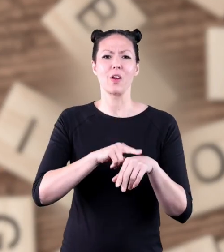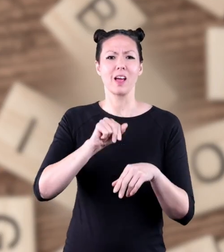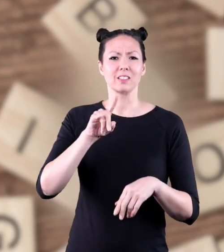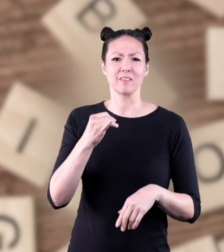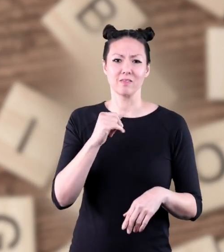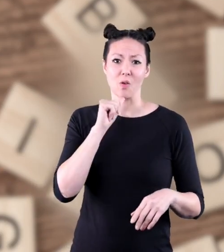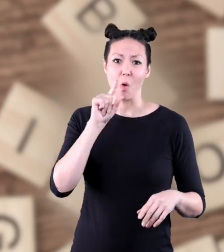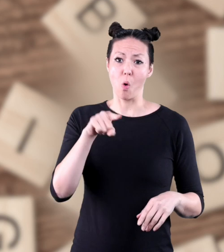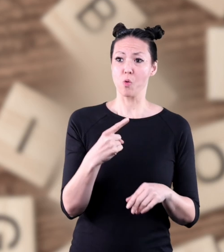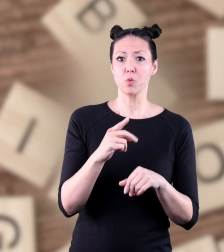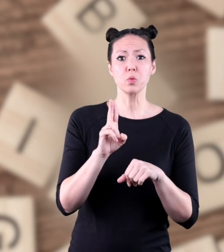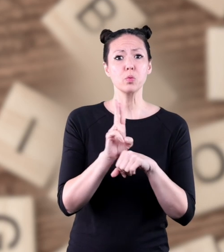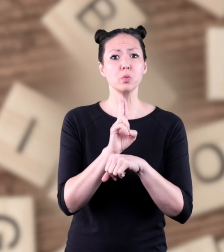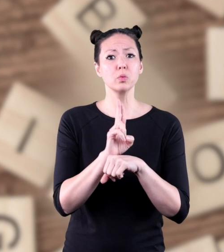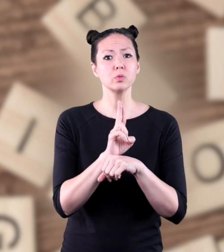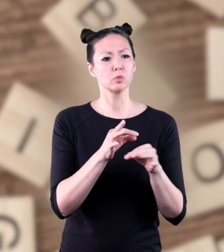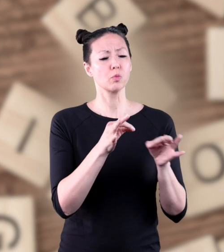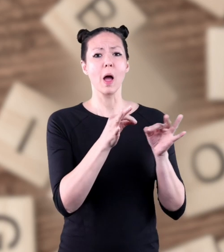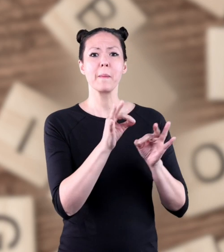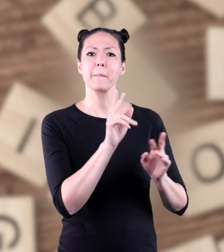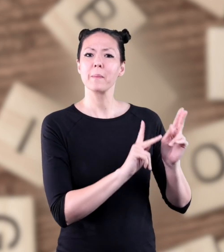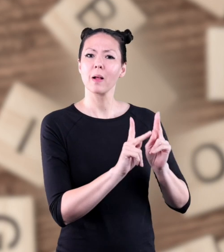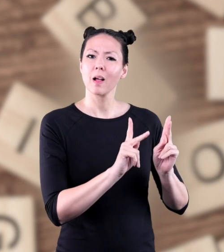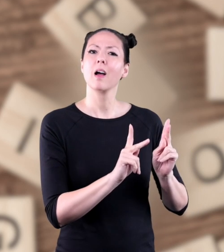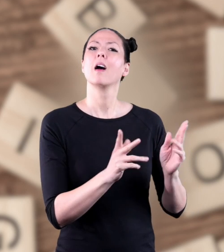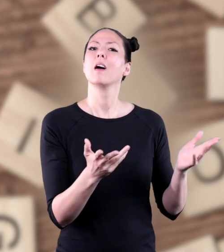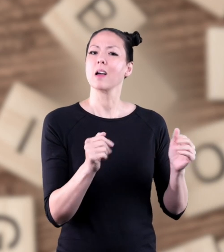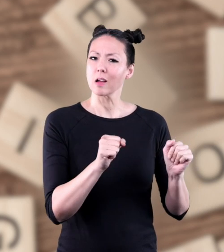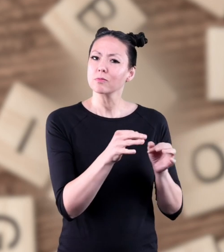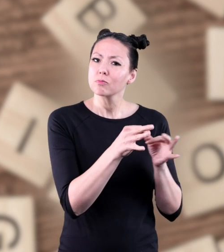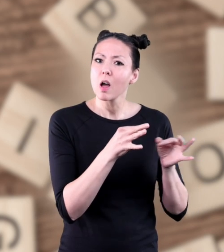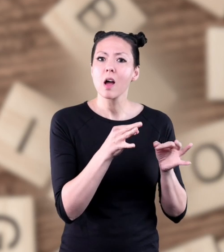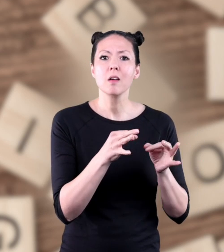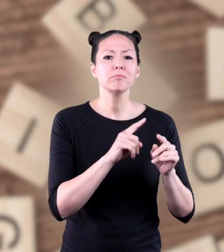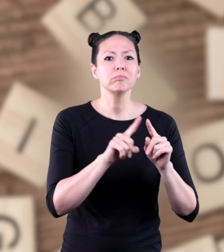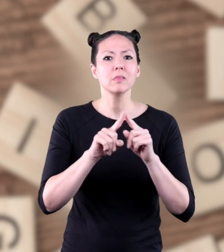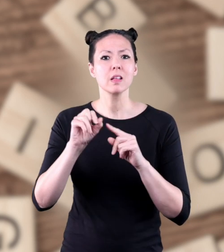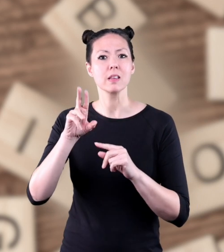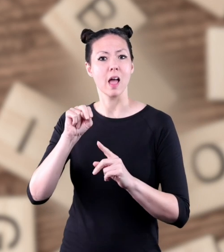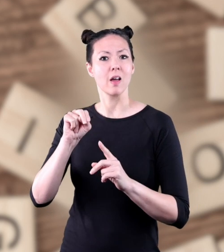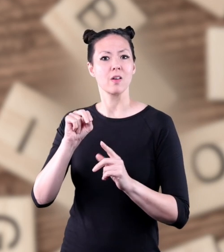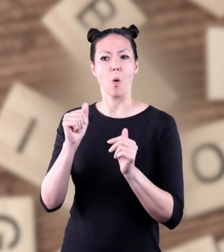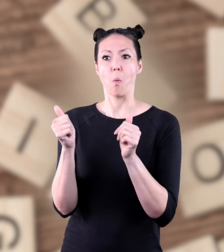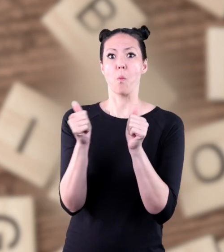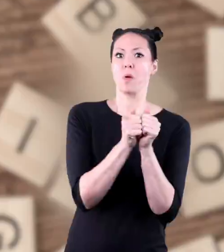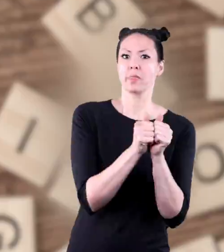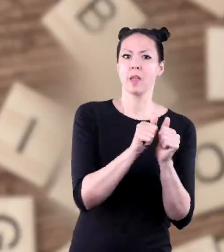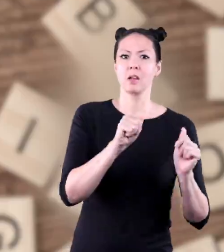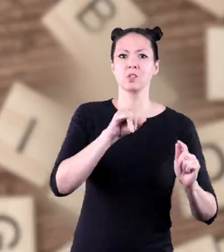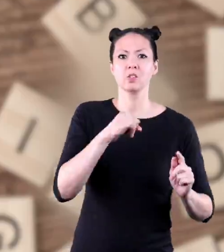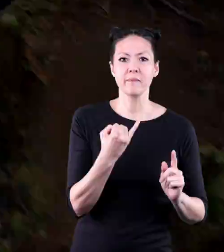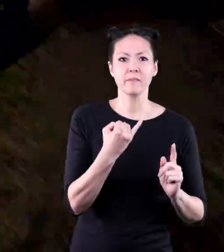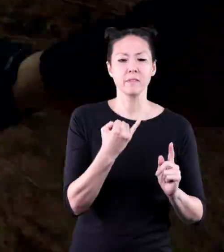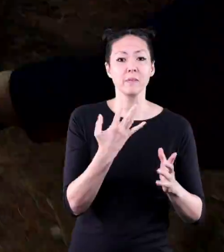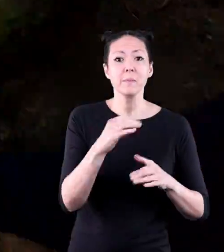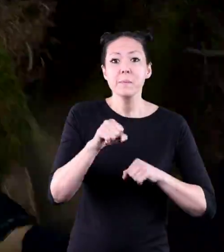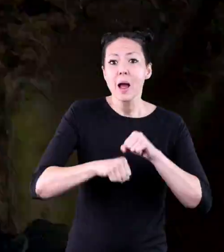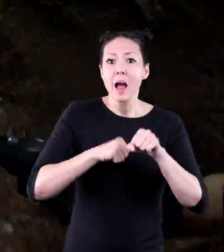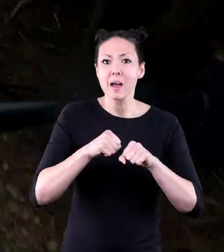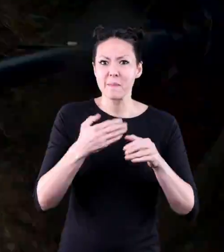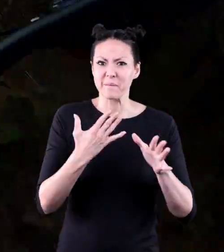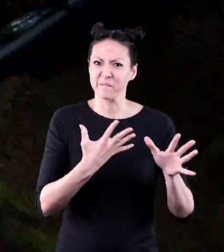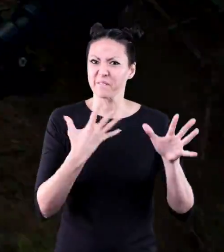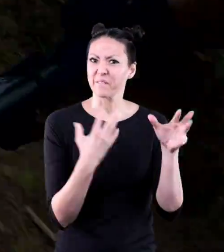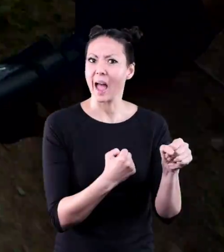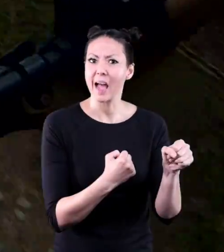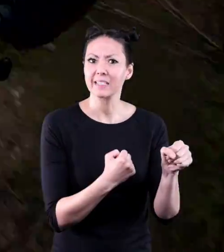course, adjectives are not only used to describe people. You can describe almost any noun with an adjective. Your